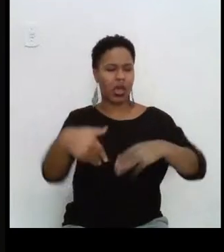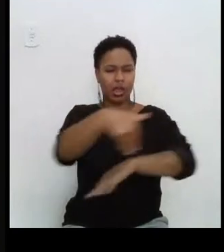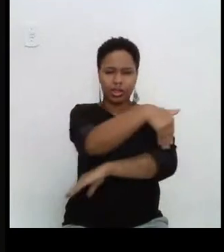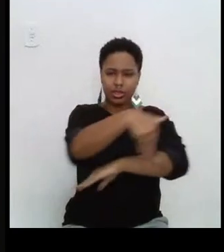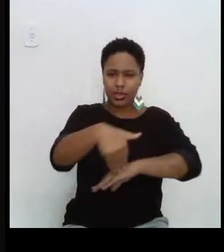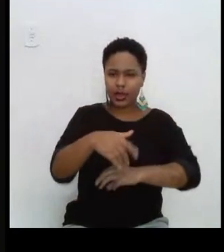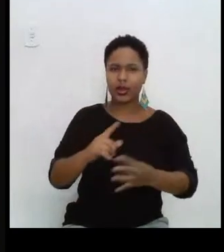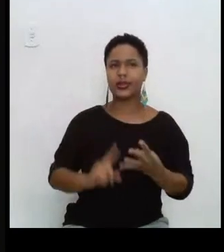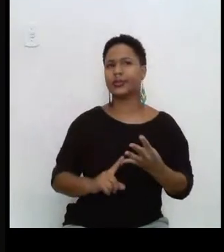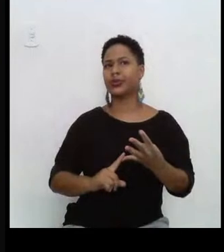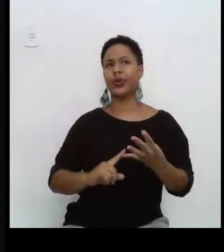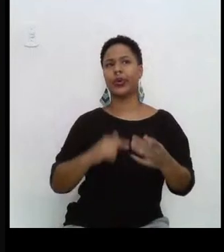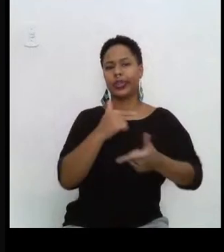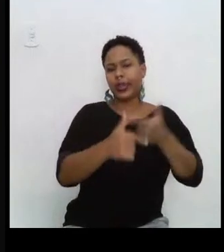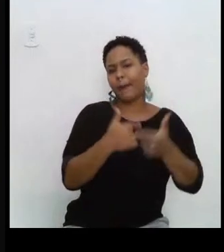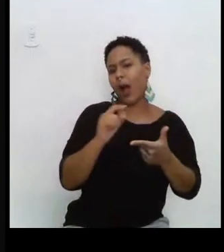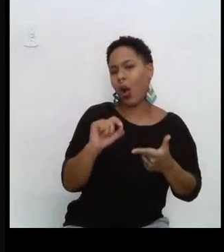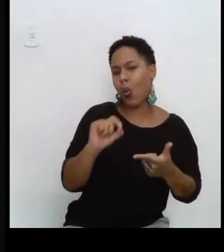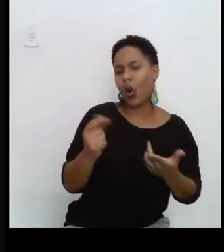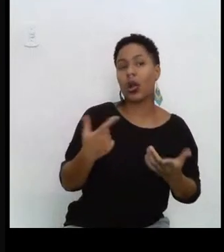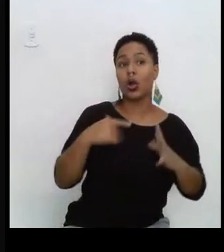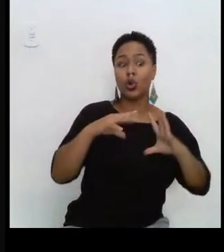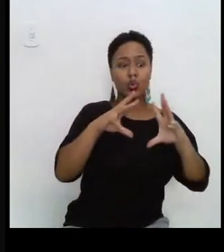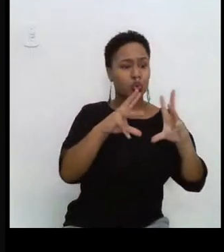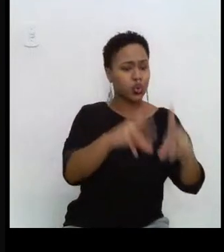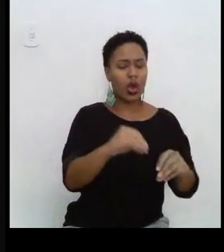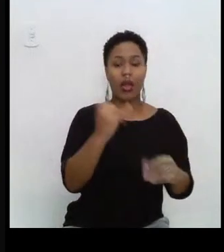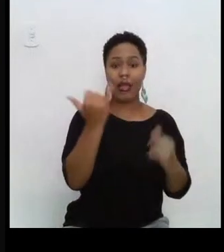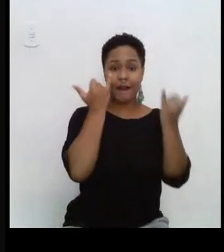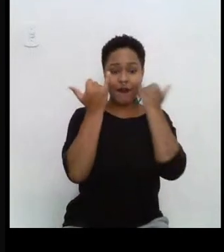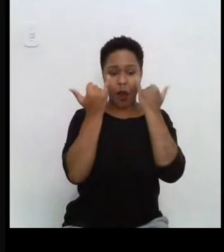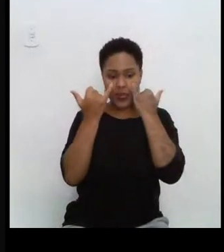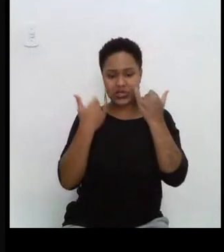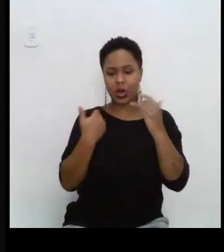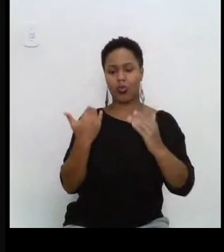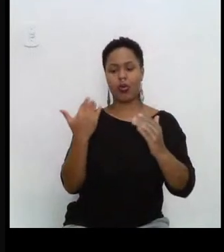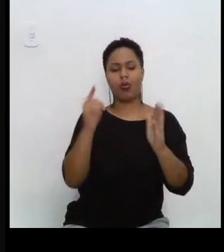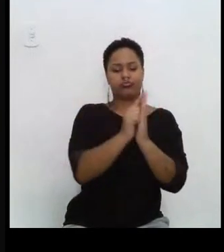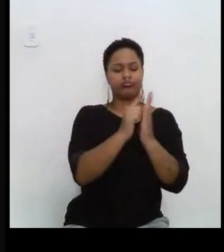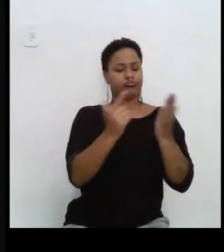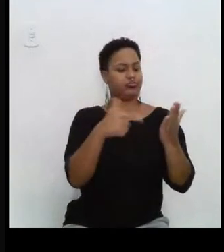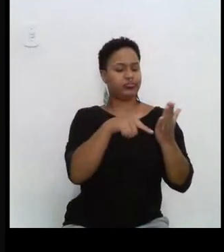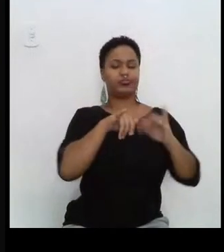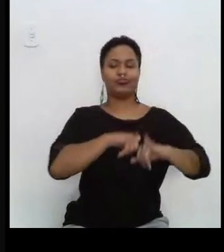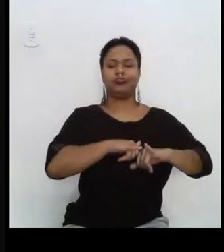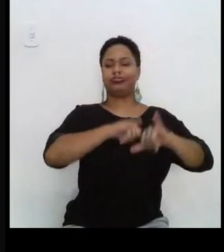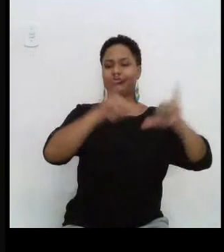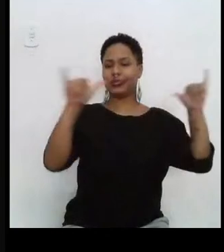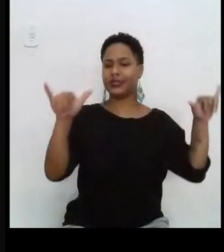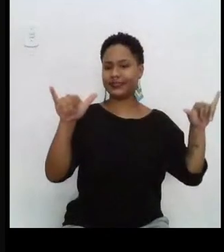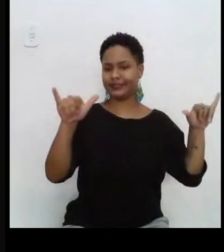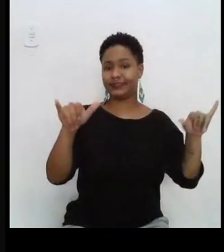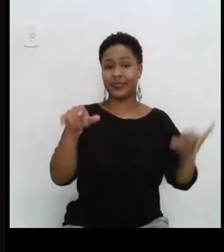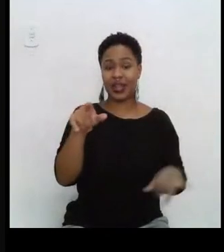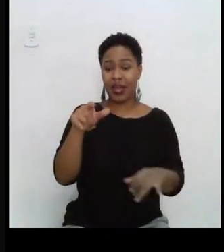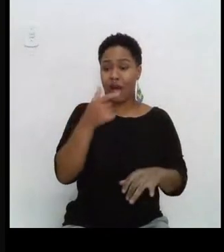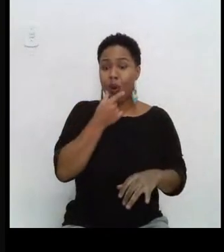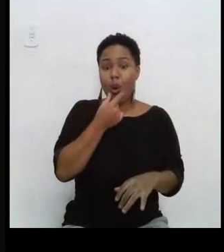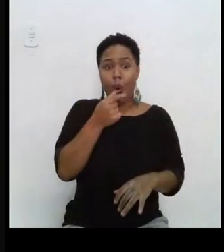newspapers and bicycle Where it is Used To Be A further